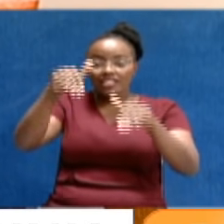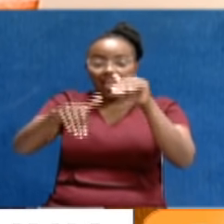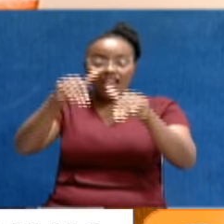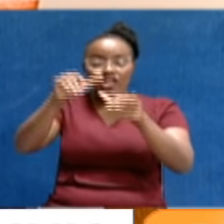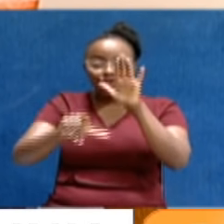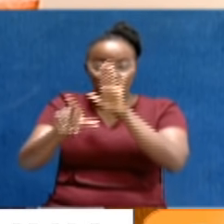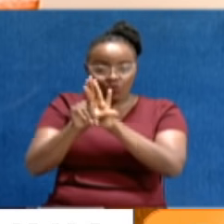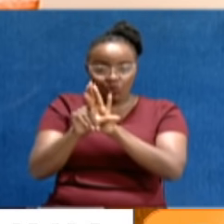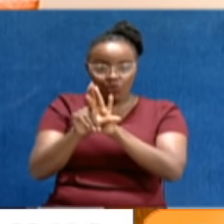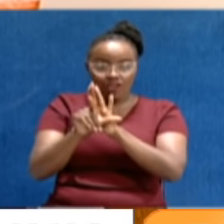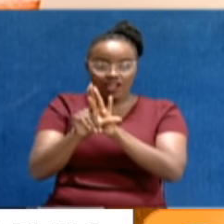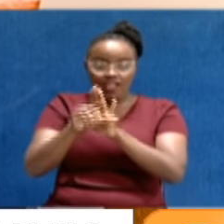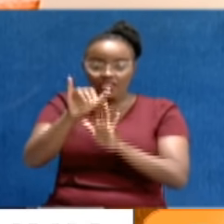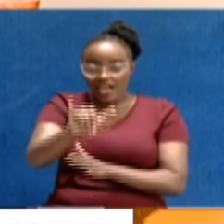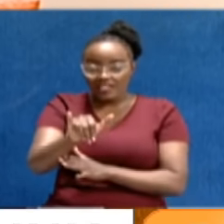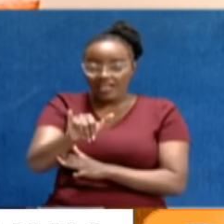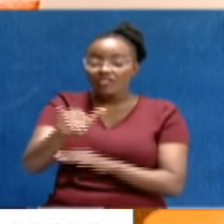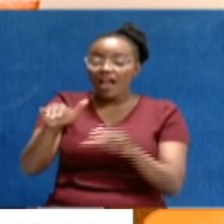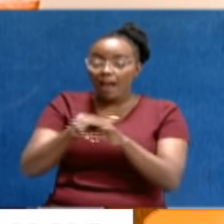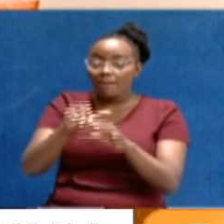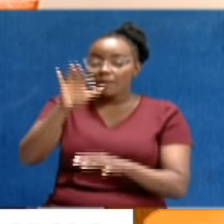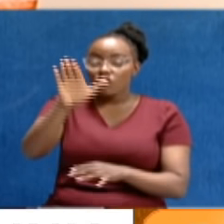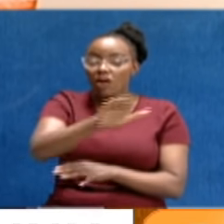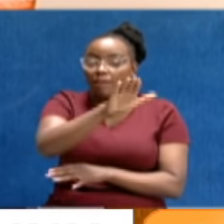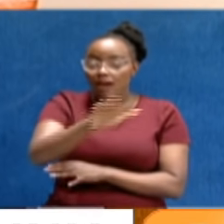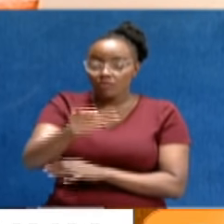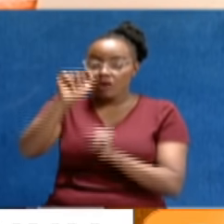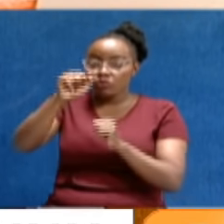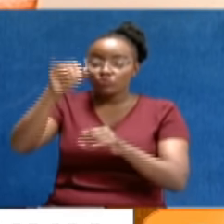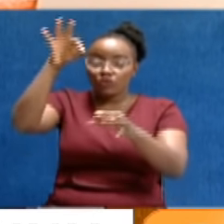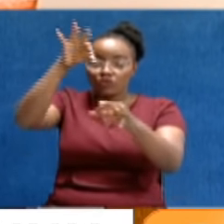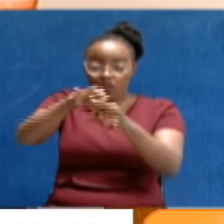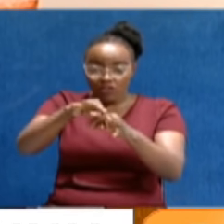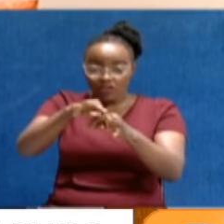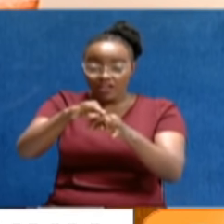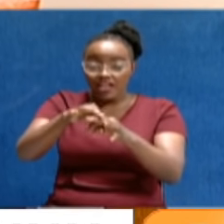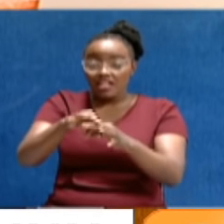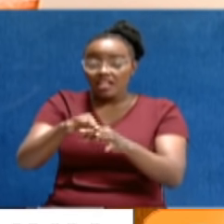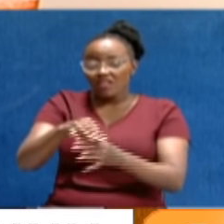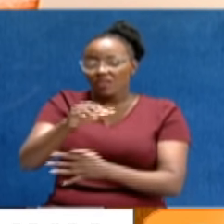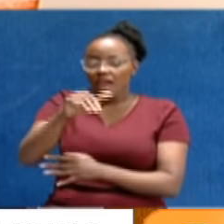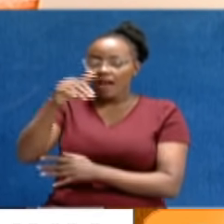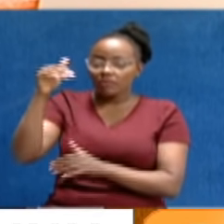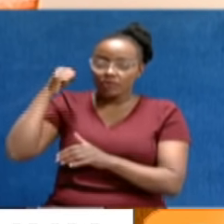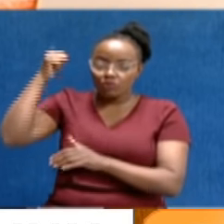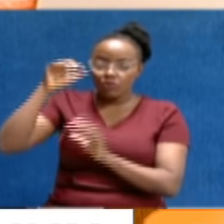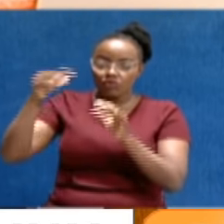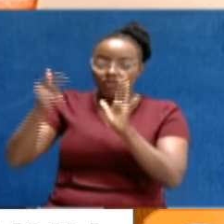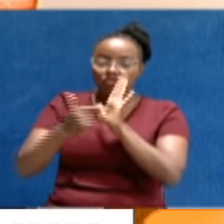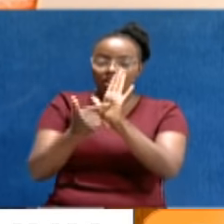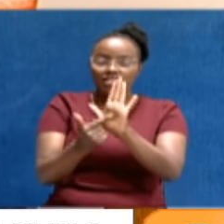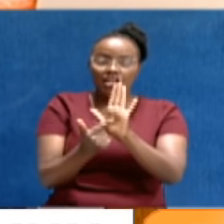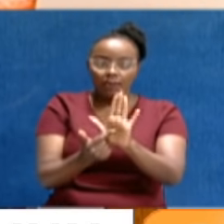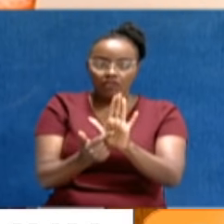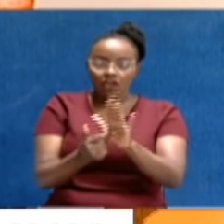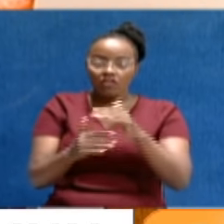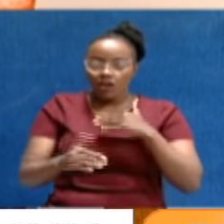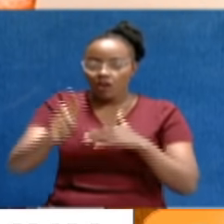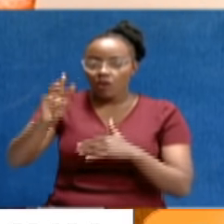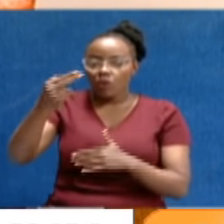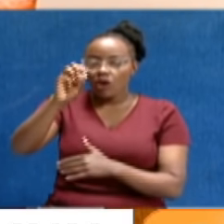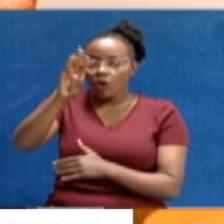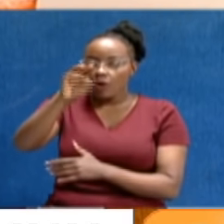election law that a member of parliament can be elected on a party ticket. For example,